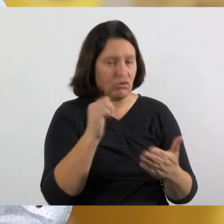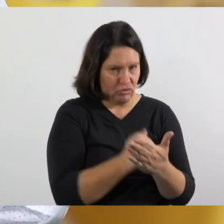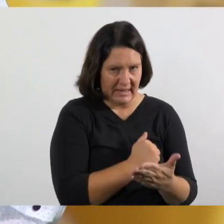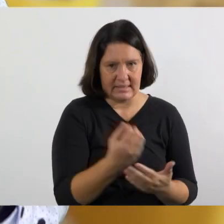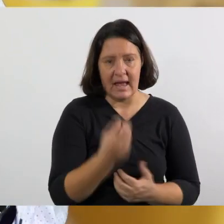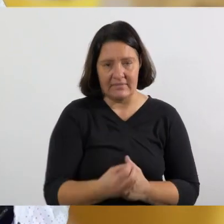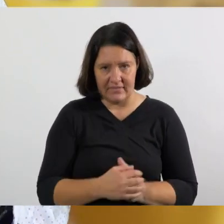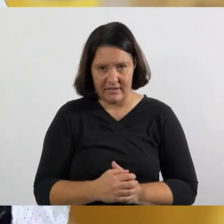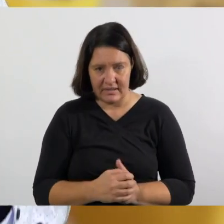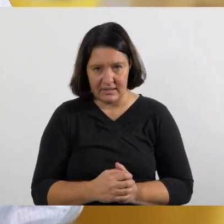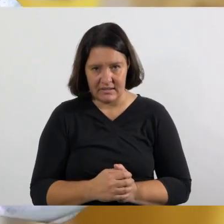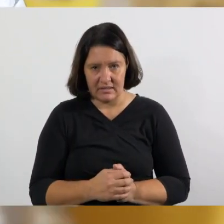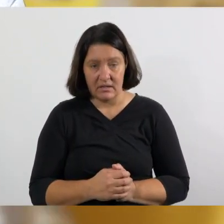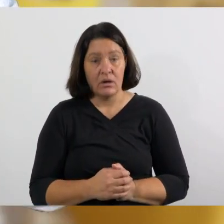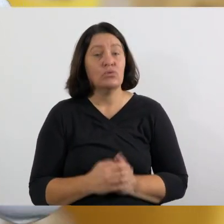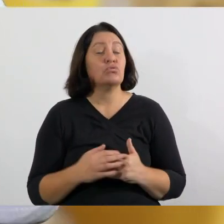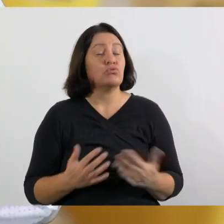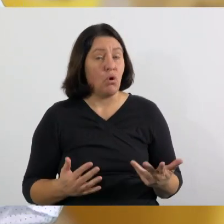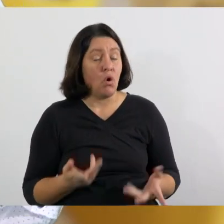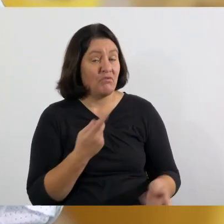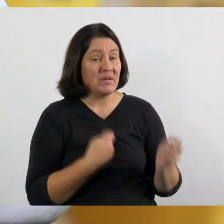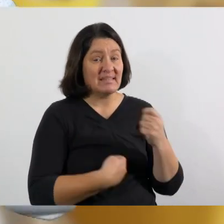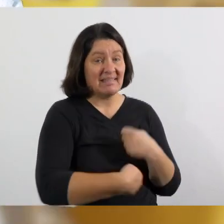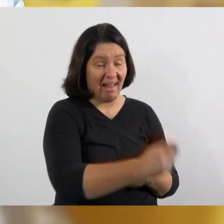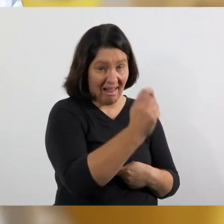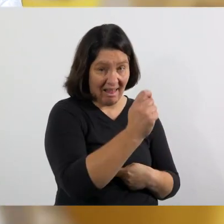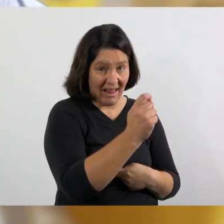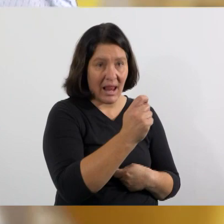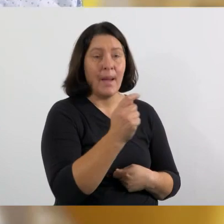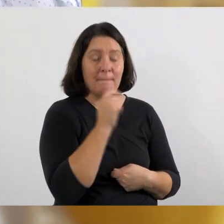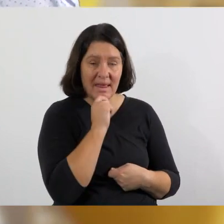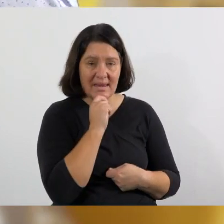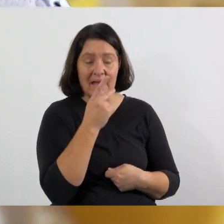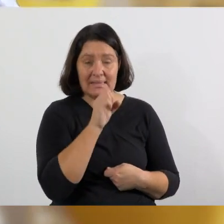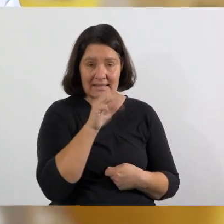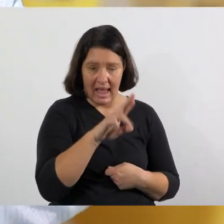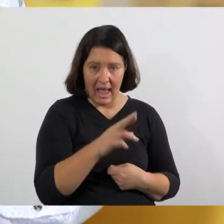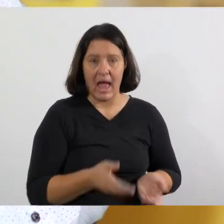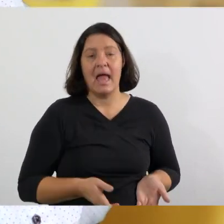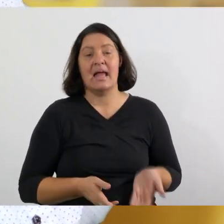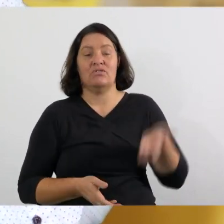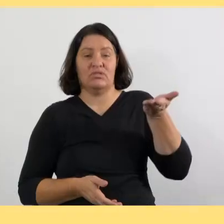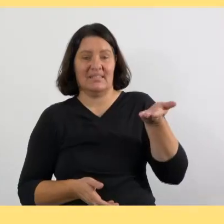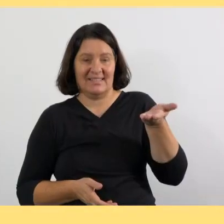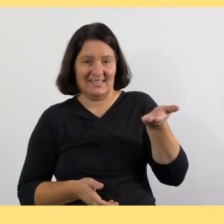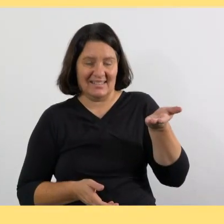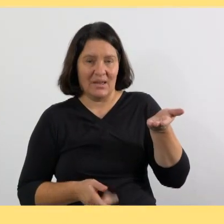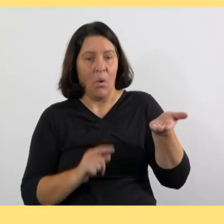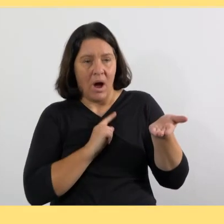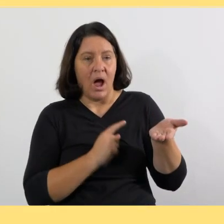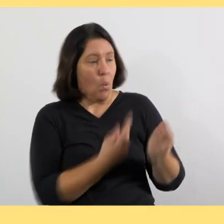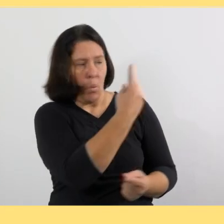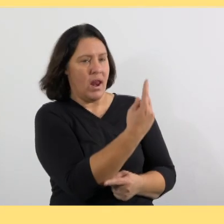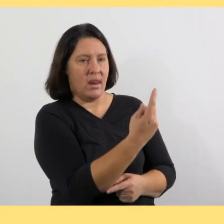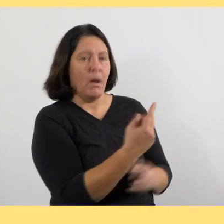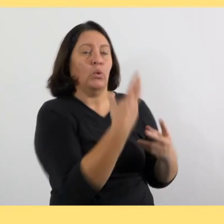on credit. So the moment we sell goods, it then increases our debtors. Hence, you see, I'm bringing it to